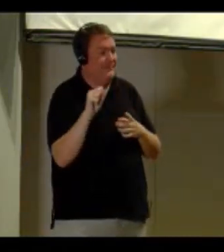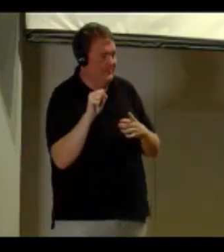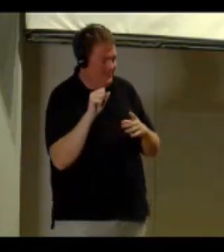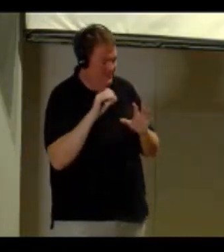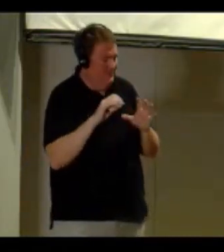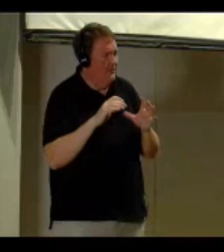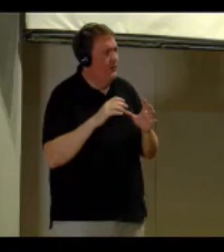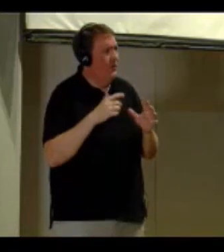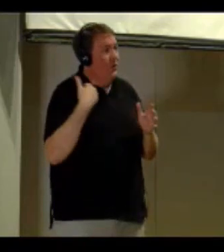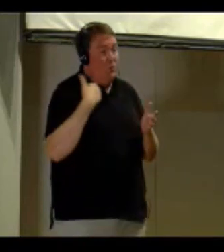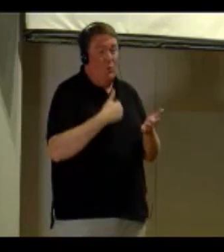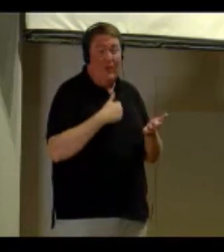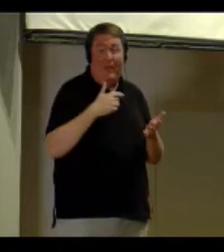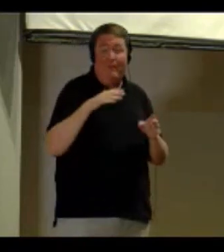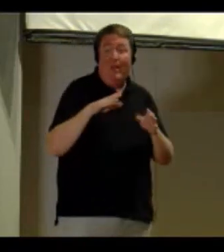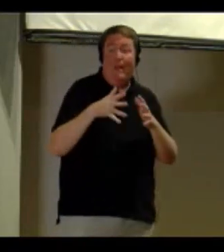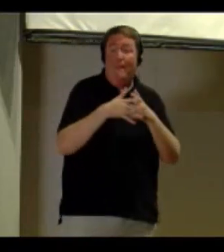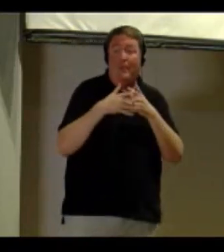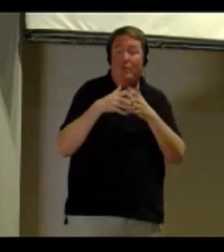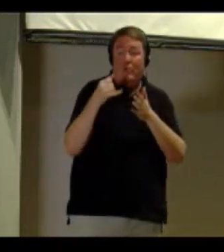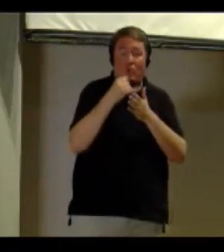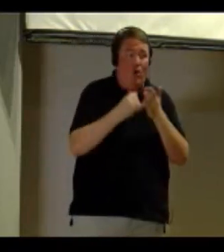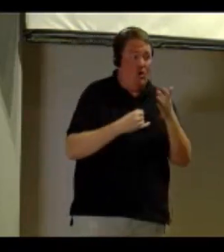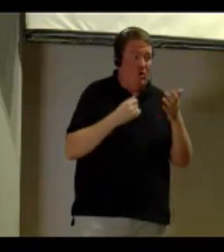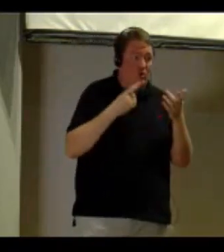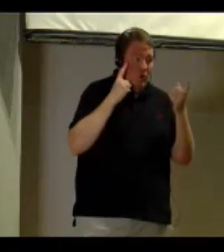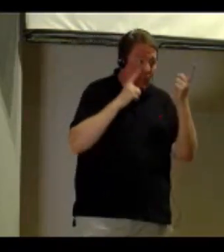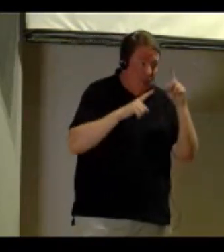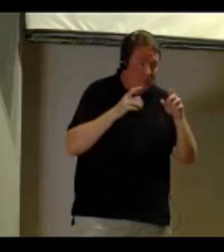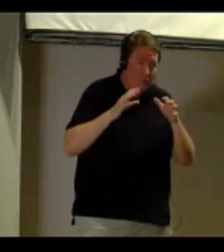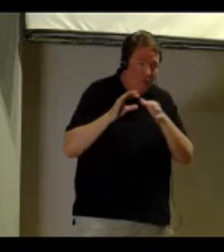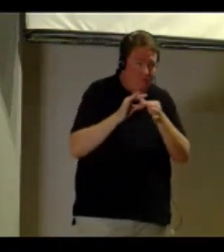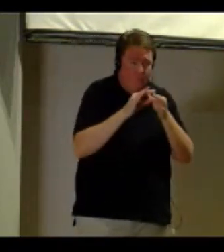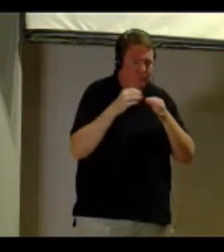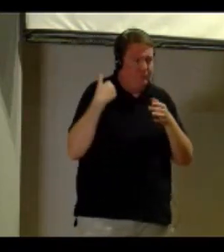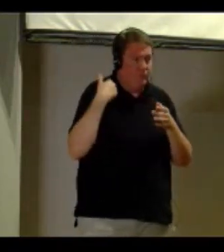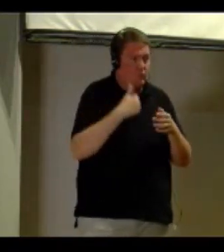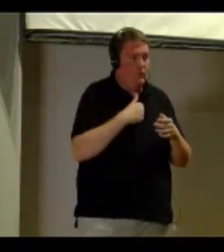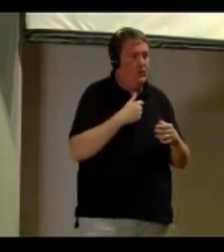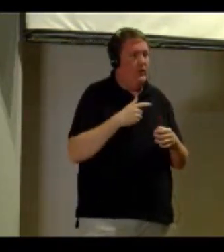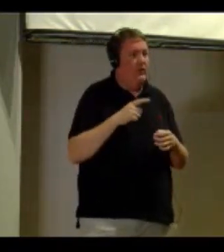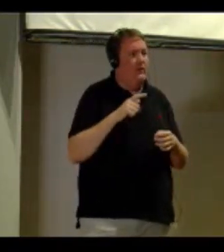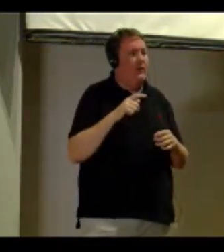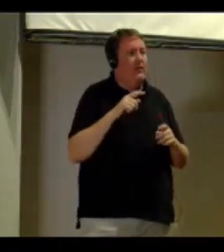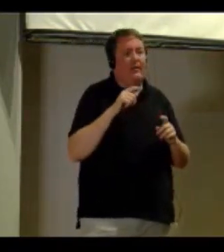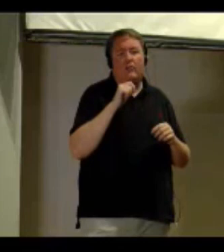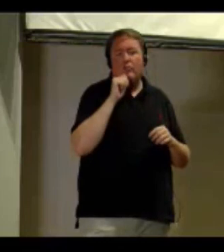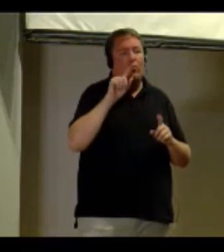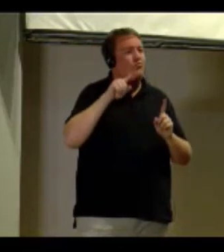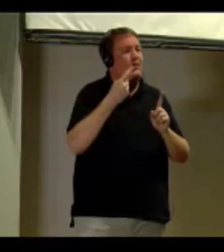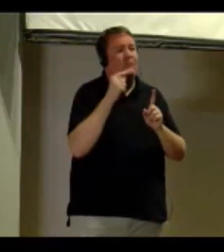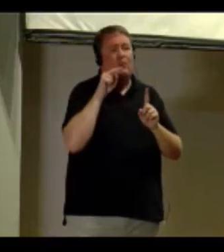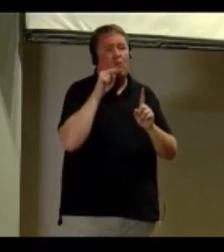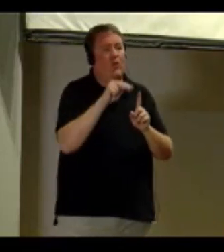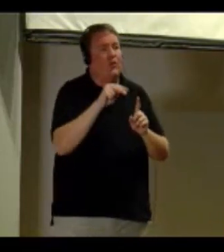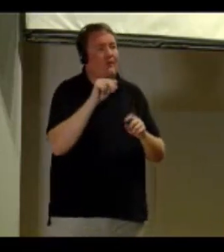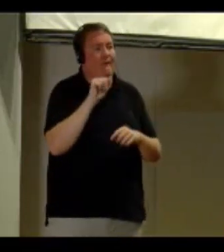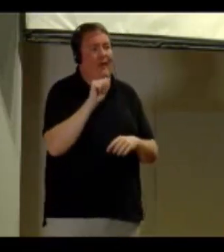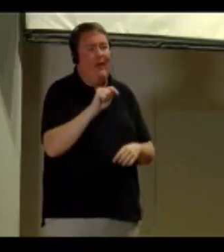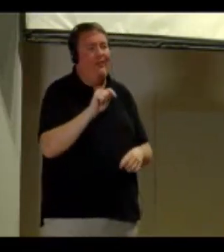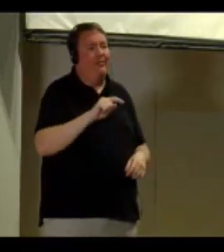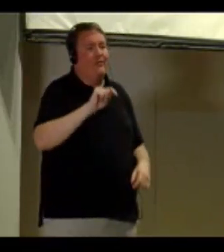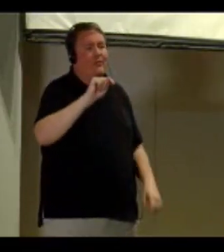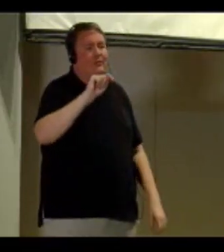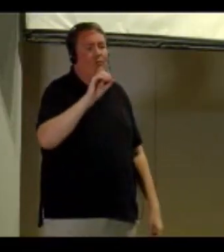discussions we got in the American Art Collaborative when we went beyond what we call the tombstone data, which is the basic captioning